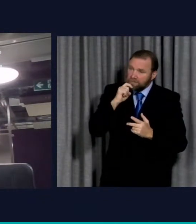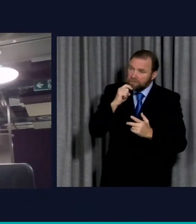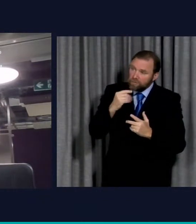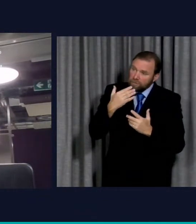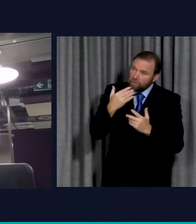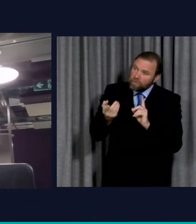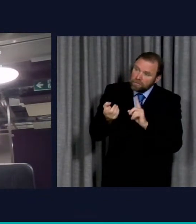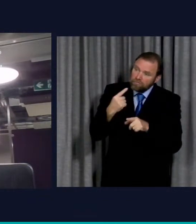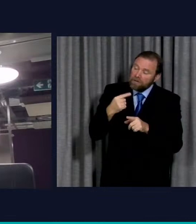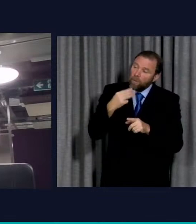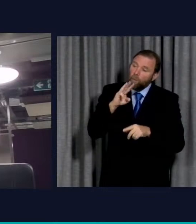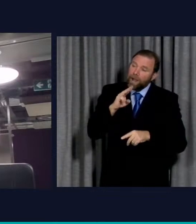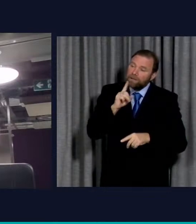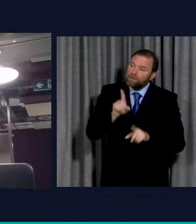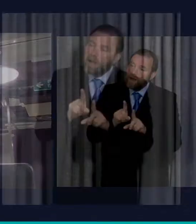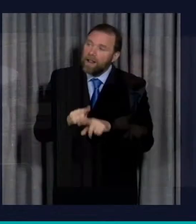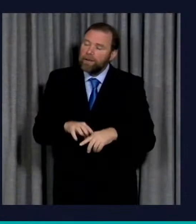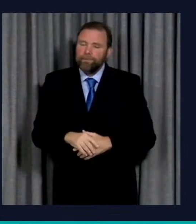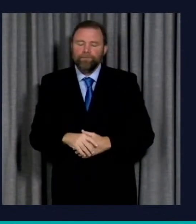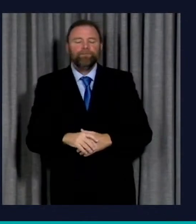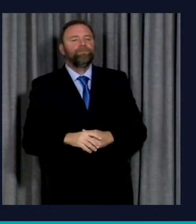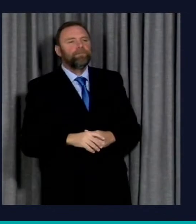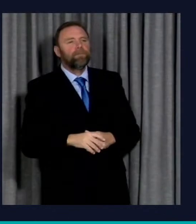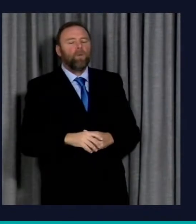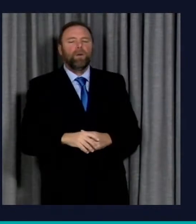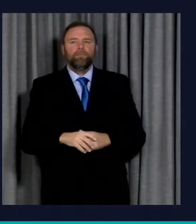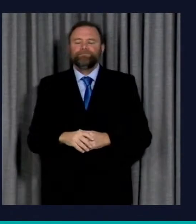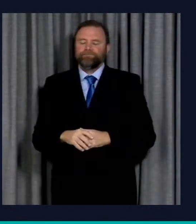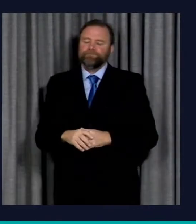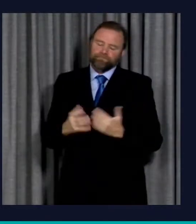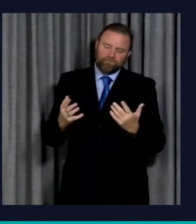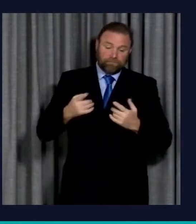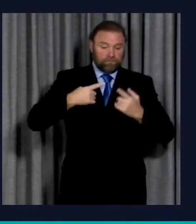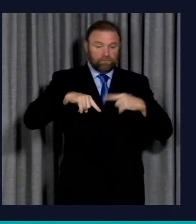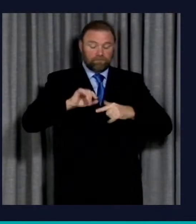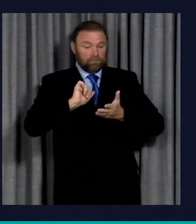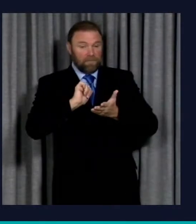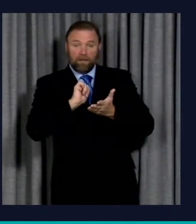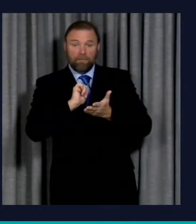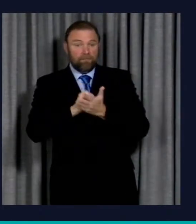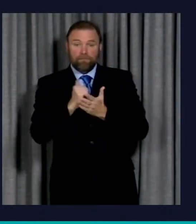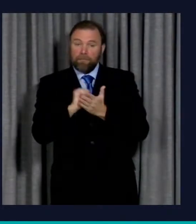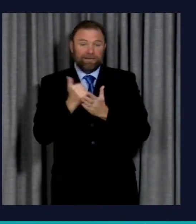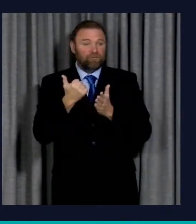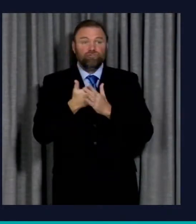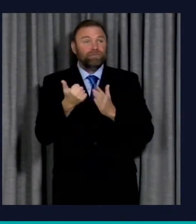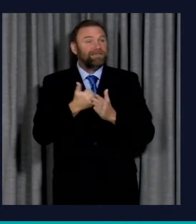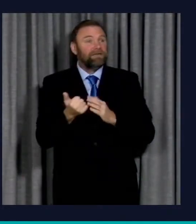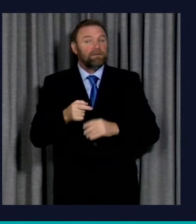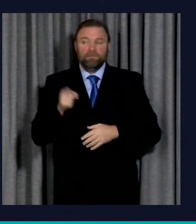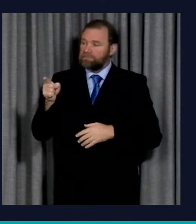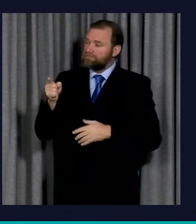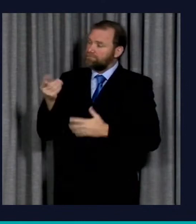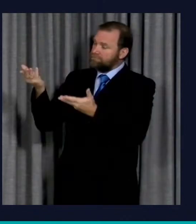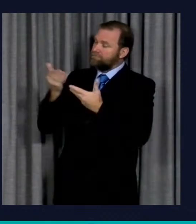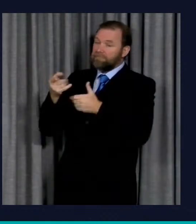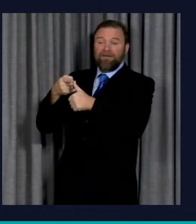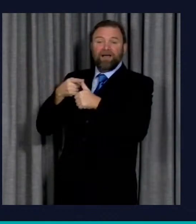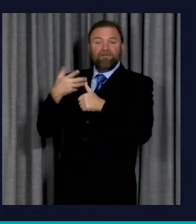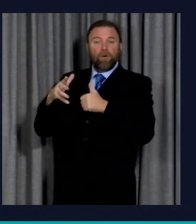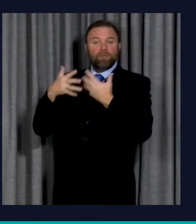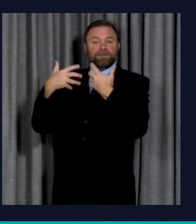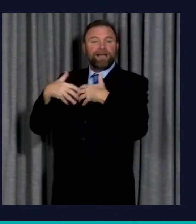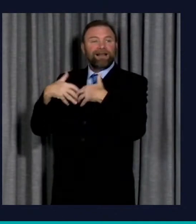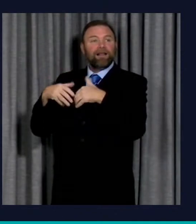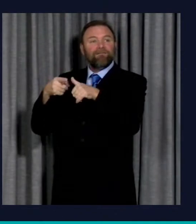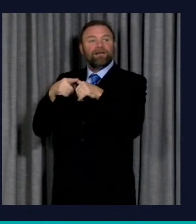answer that in Welsh as well, please. Well, we publish absolutely routinely the advice that we get through our technical advisory group.